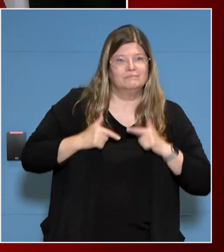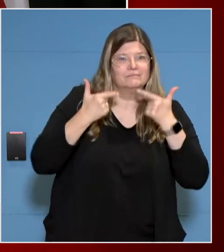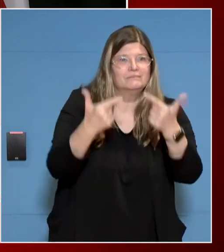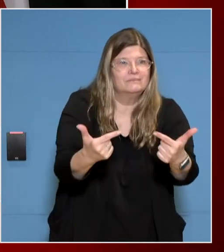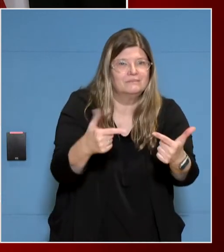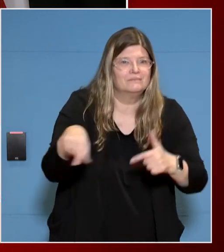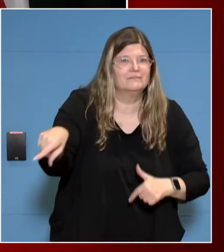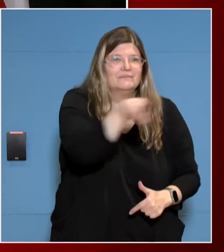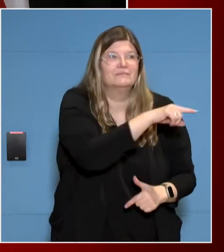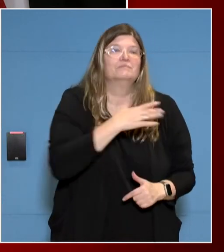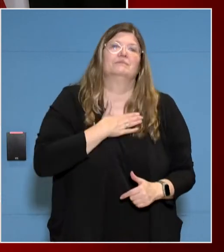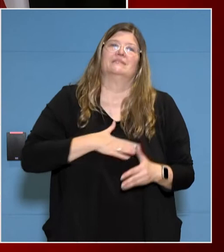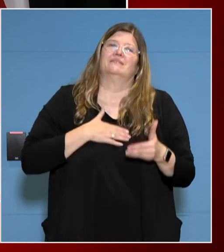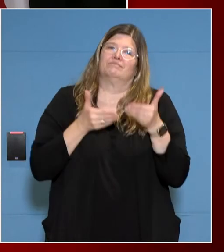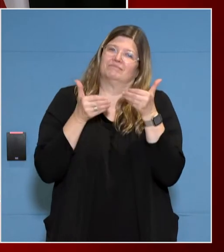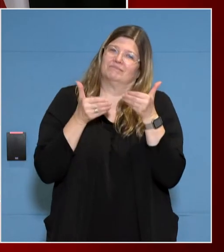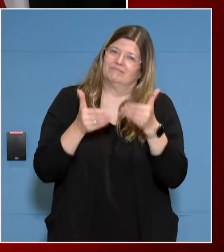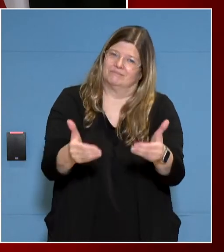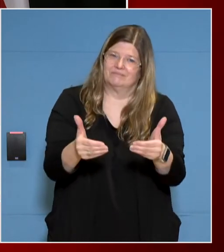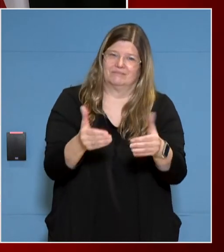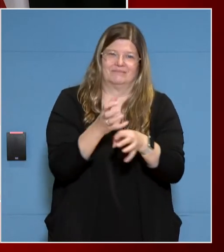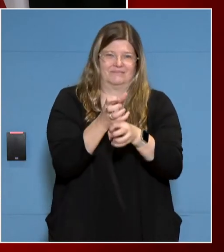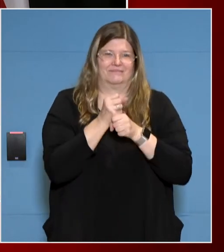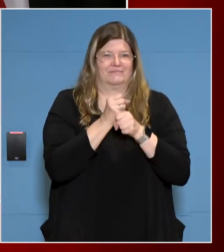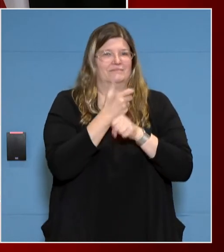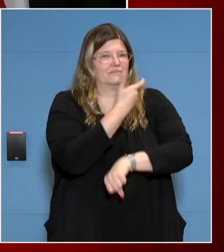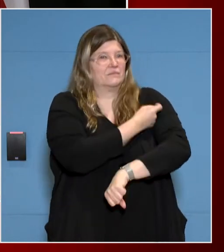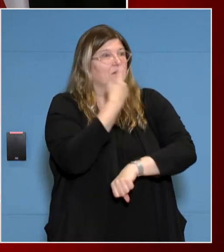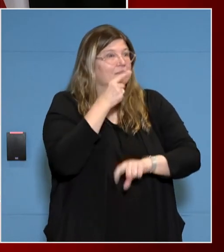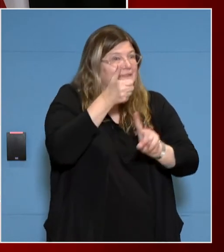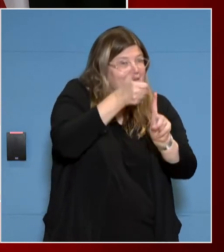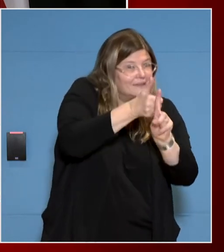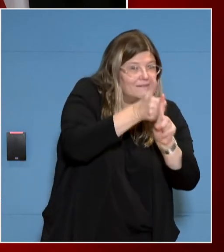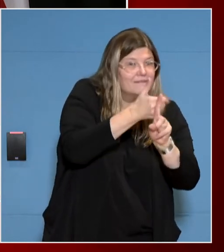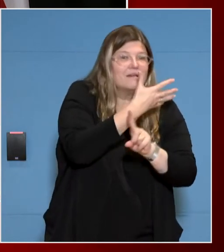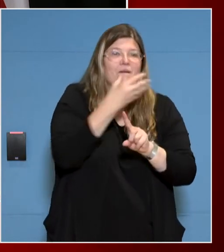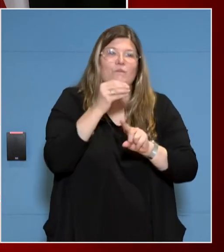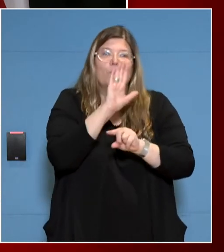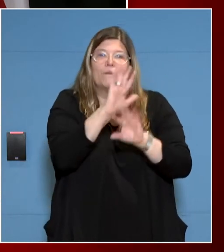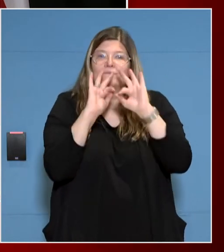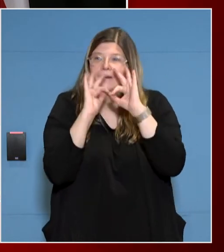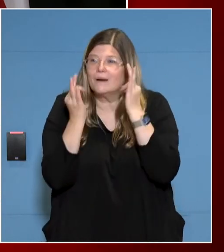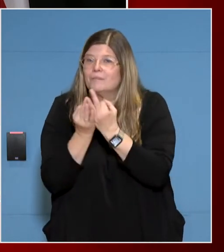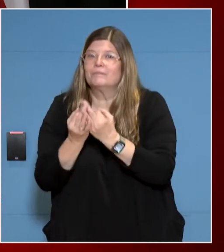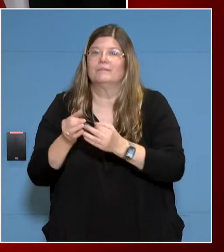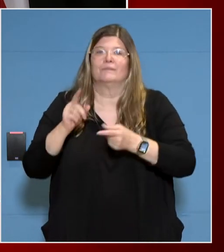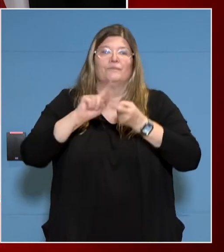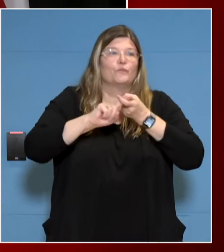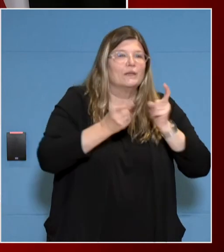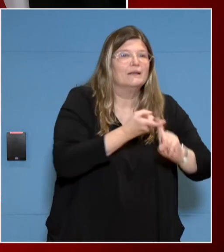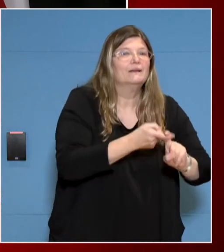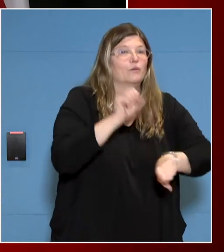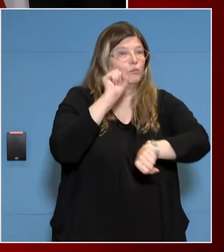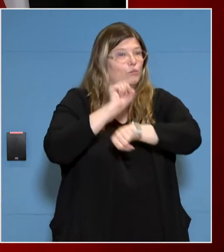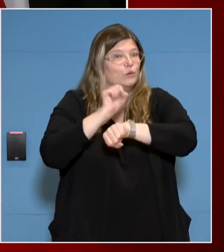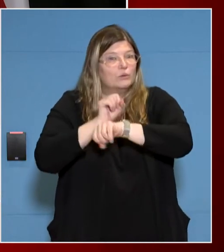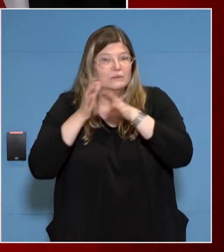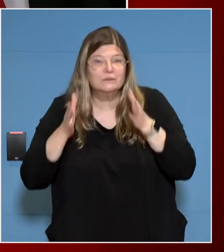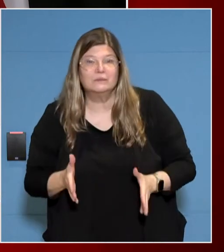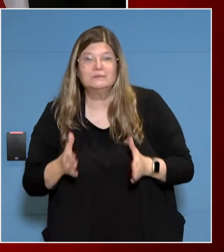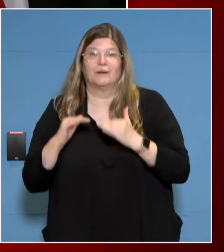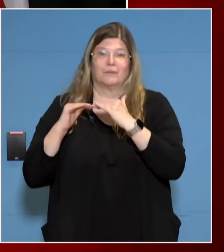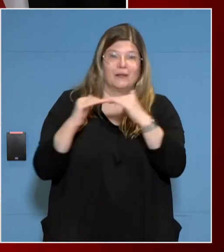your family's health, your coworkers, and your community. Lastly, we must remember that despite the vaccination, we must